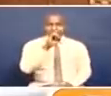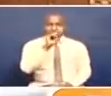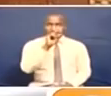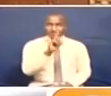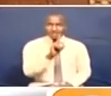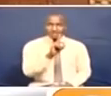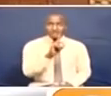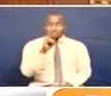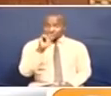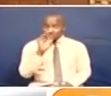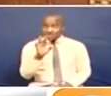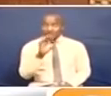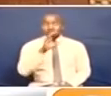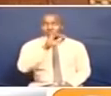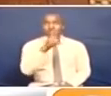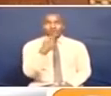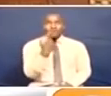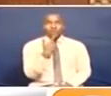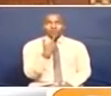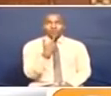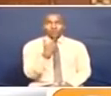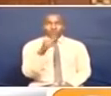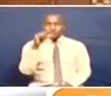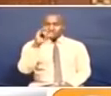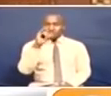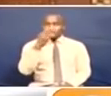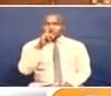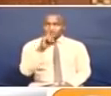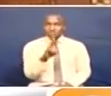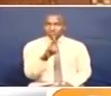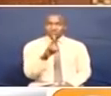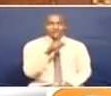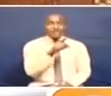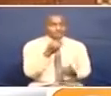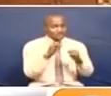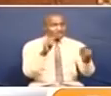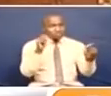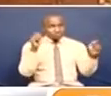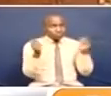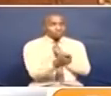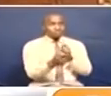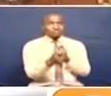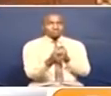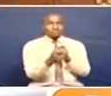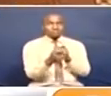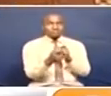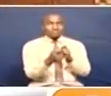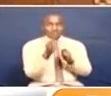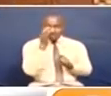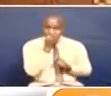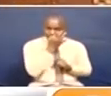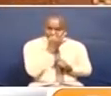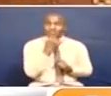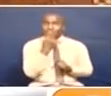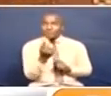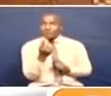Justice 2003 was Gicheru. In an attempt to overturn the judgment of Kibaki versus Moi, he